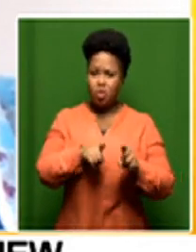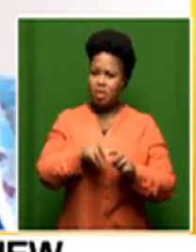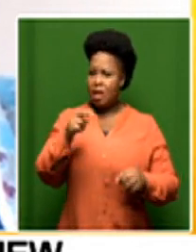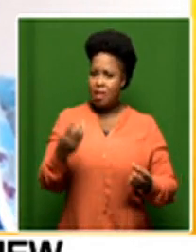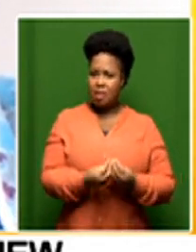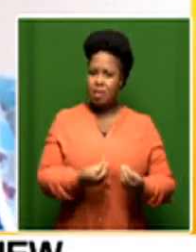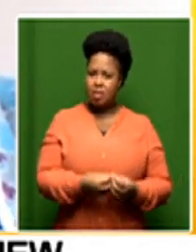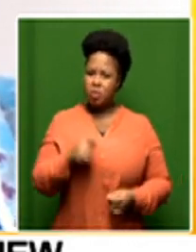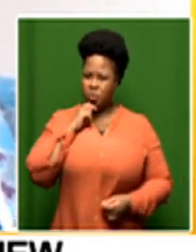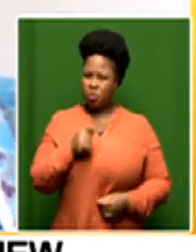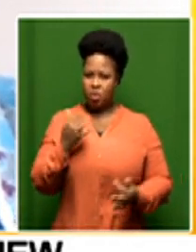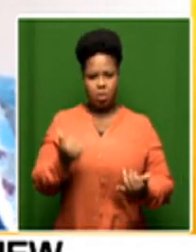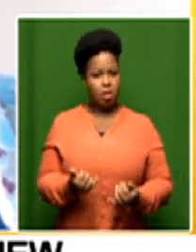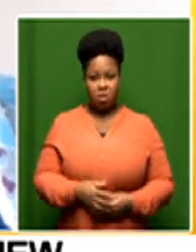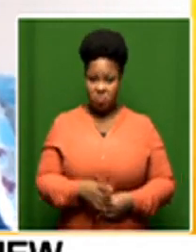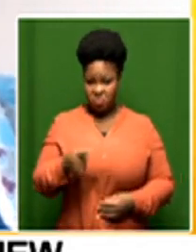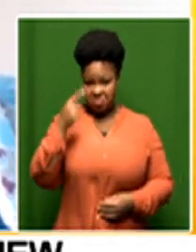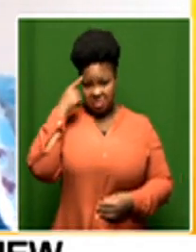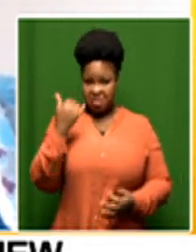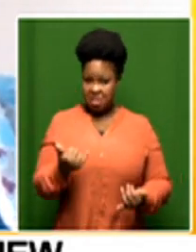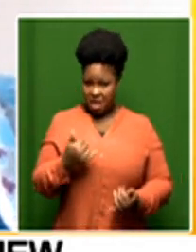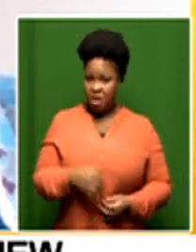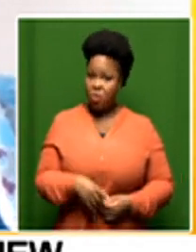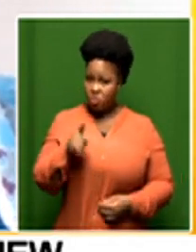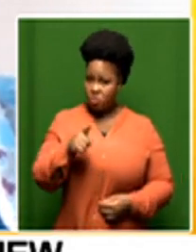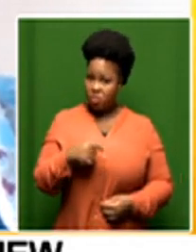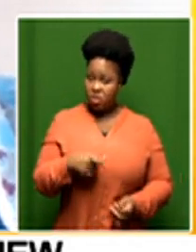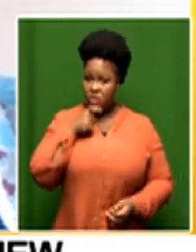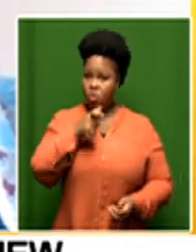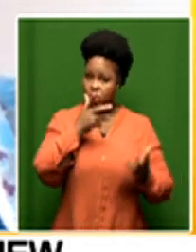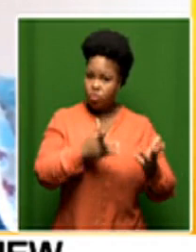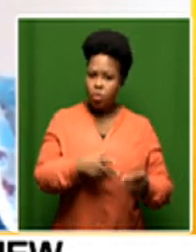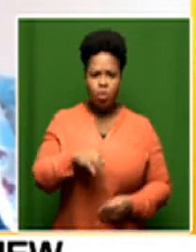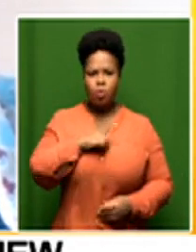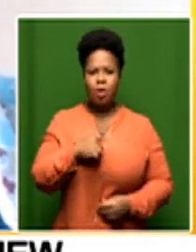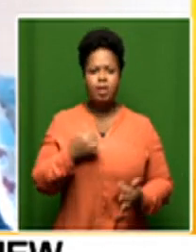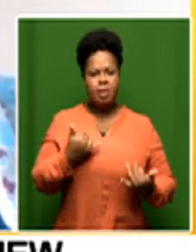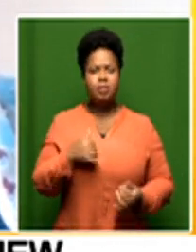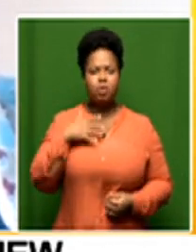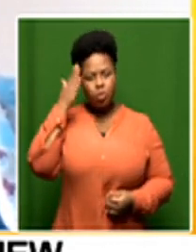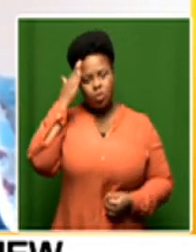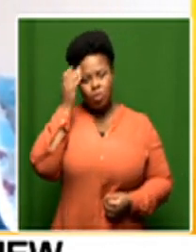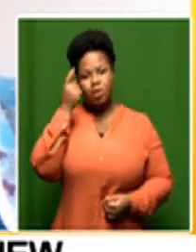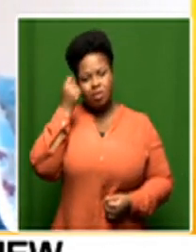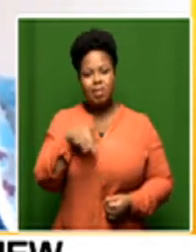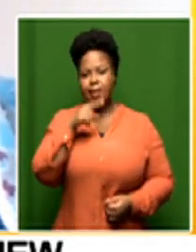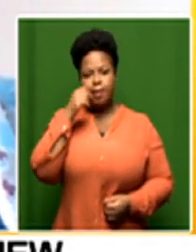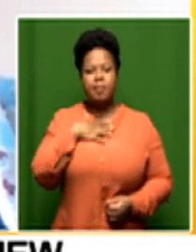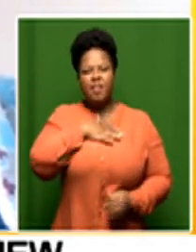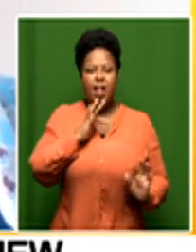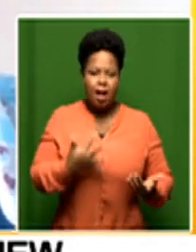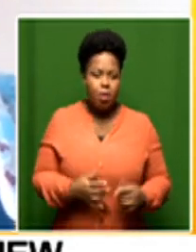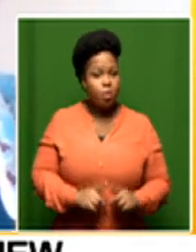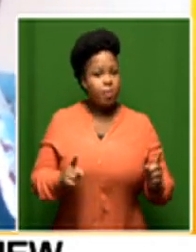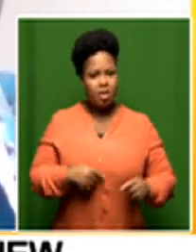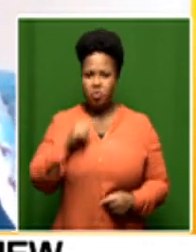kind of things that you're coming in with. And do you think that this is the tone that you should be taking? We're not taking away from how you feel about the name, but